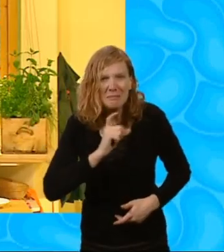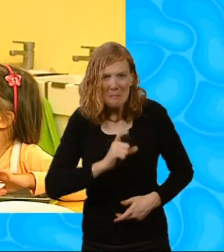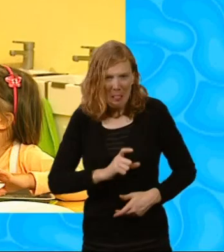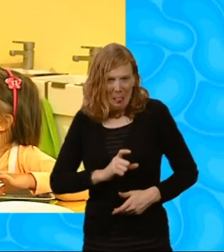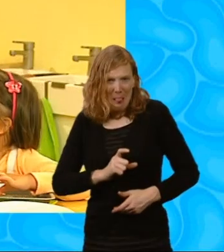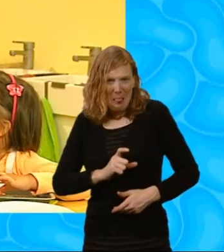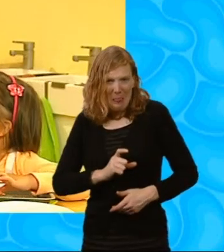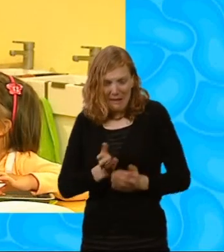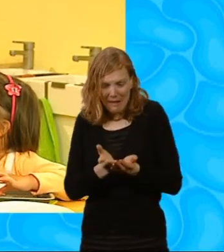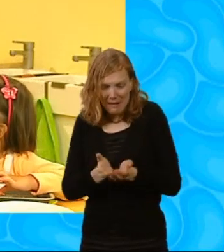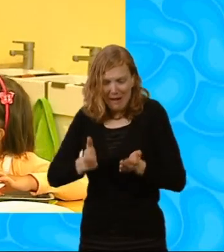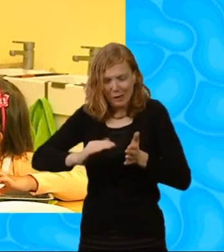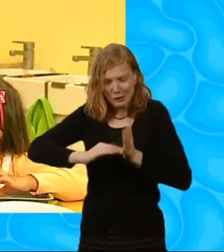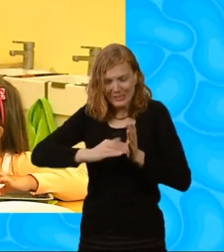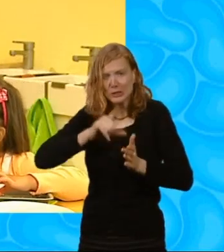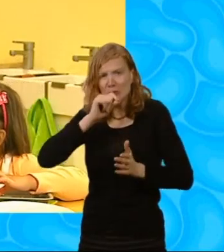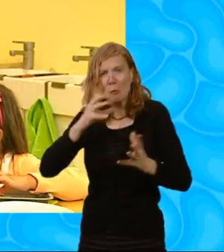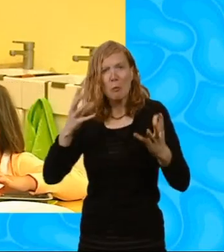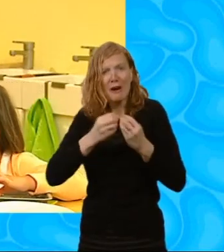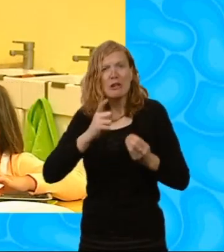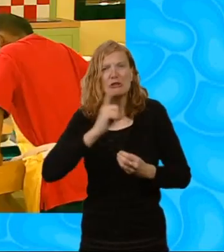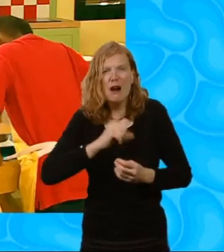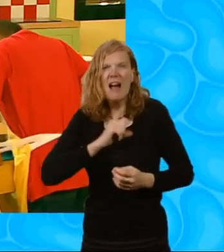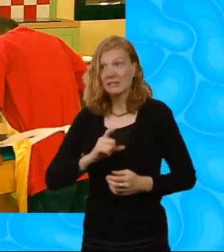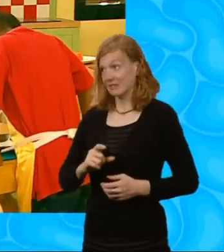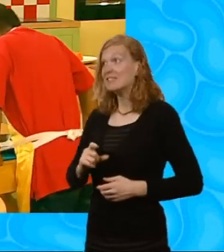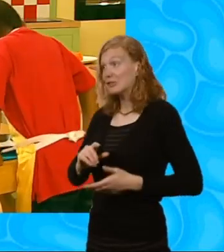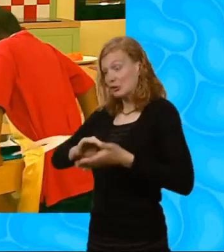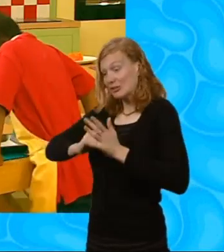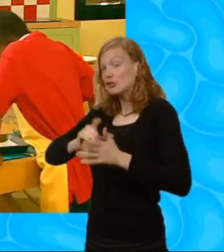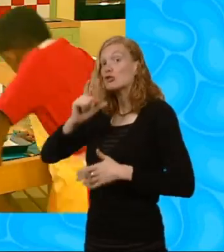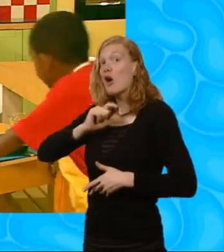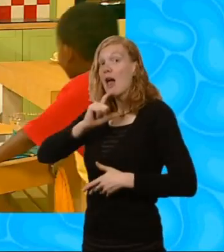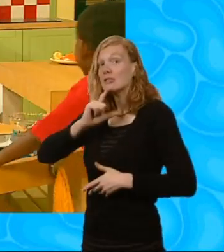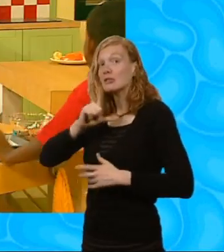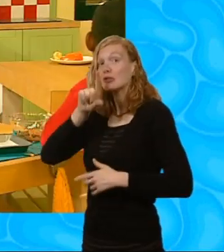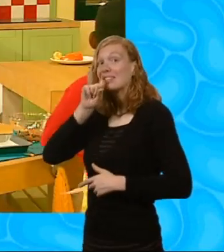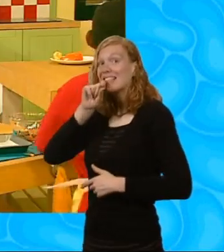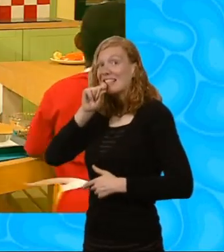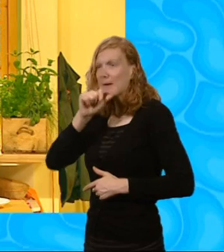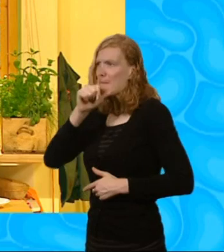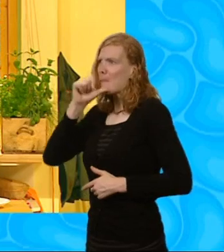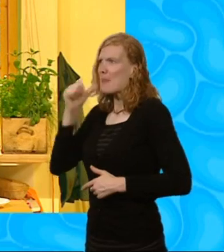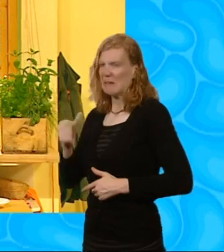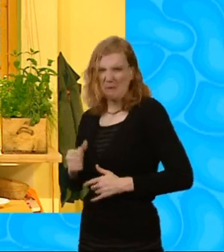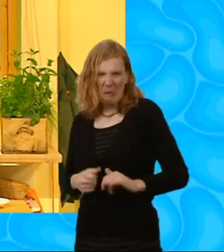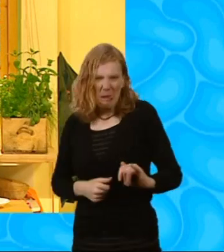in our cheesy chicken. Cheesy chocolate chicken. Cheesy chocolate chicken. Cheesy chocolate